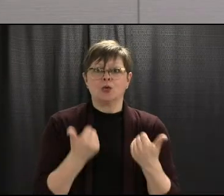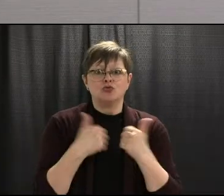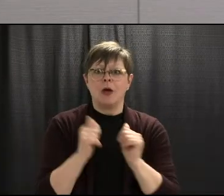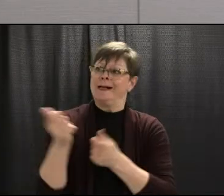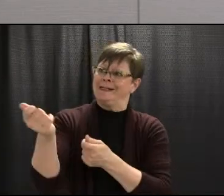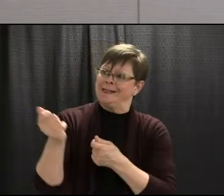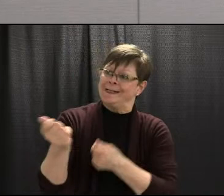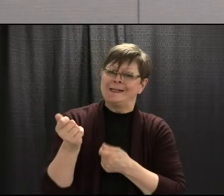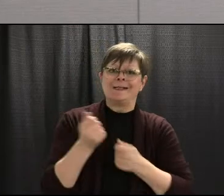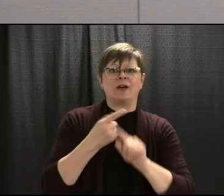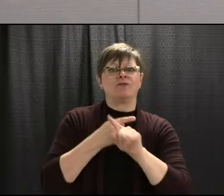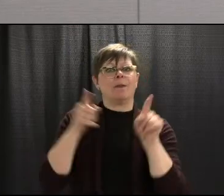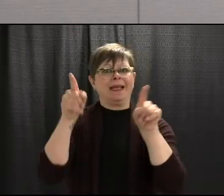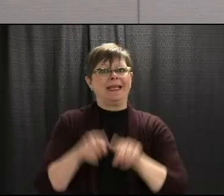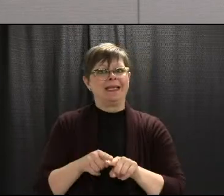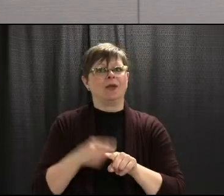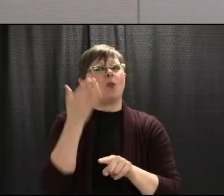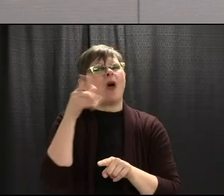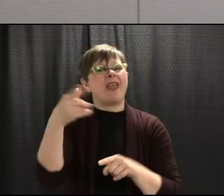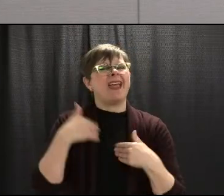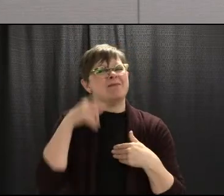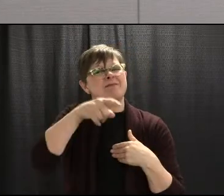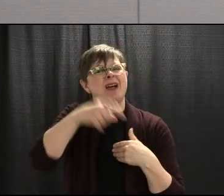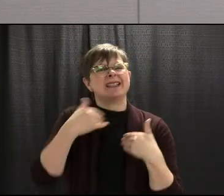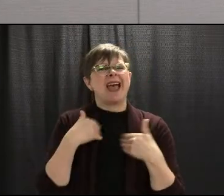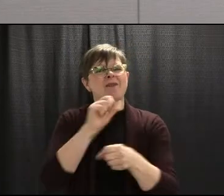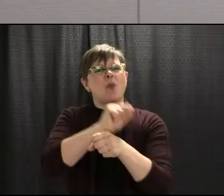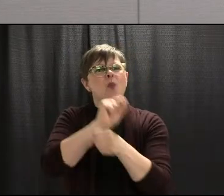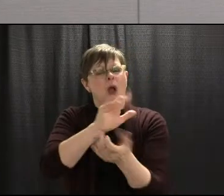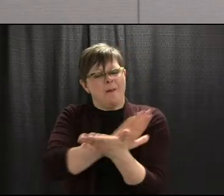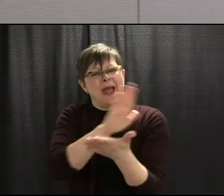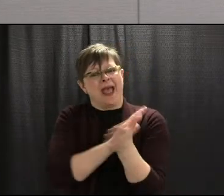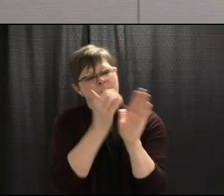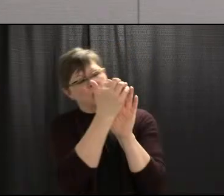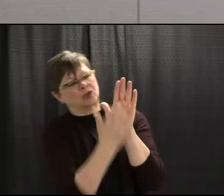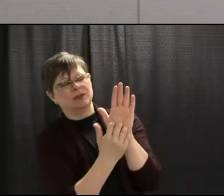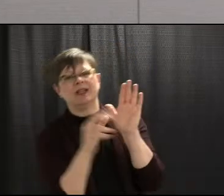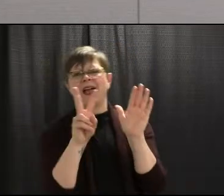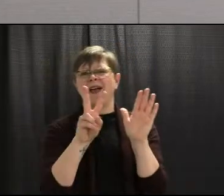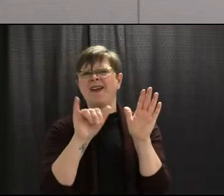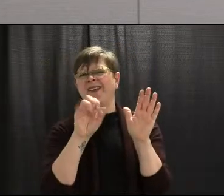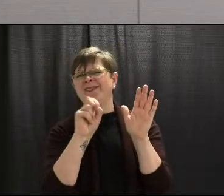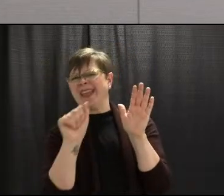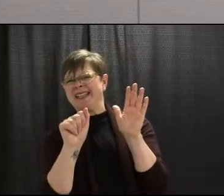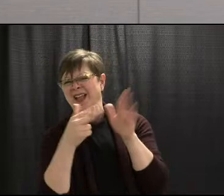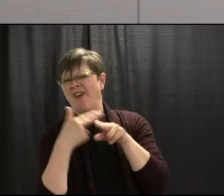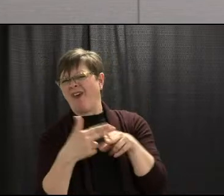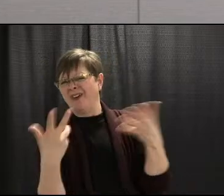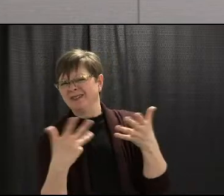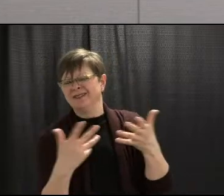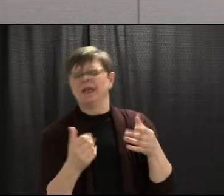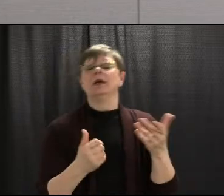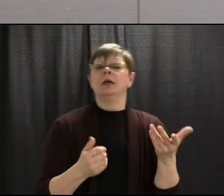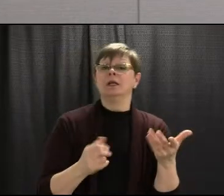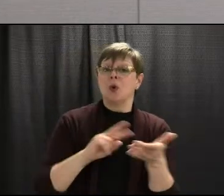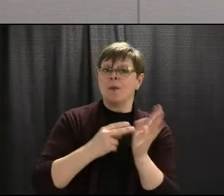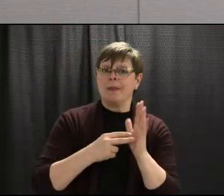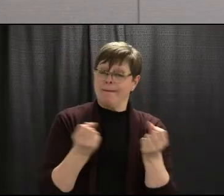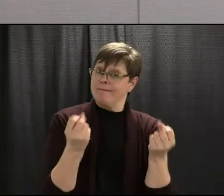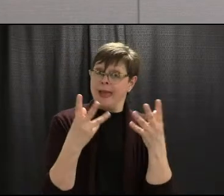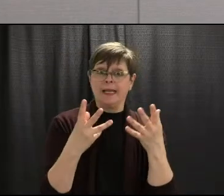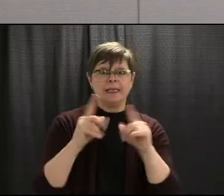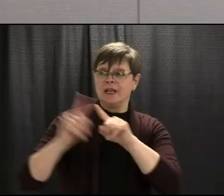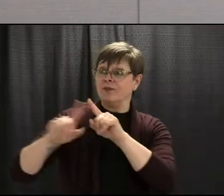India through the work visa process, which is a federal process. We have a number of